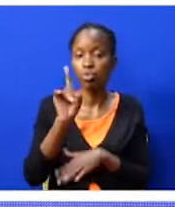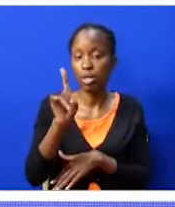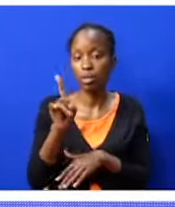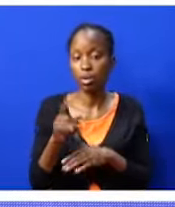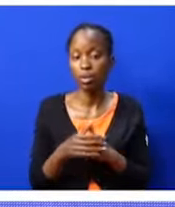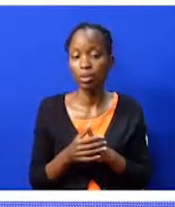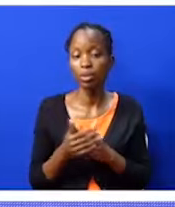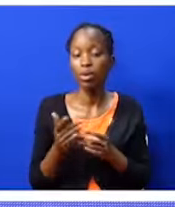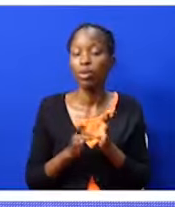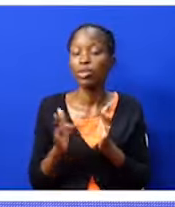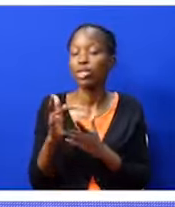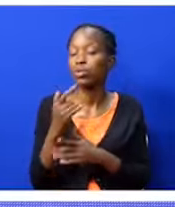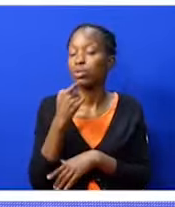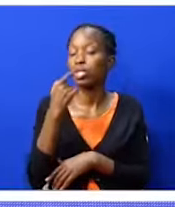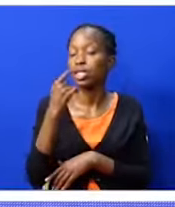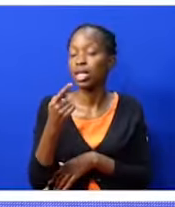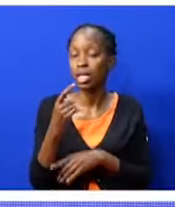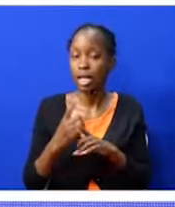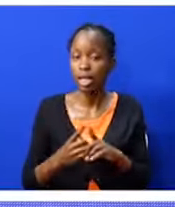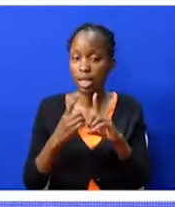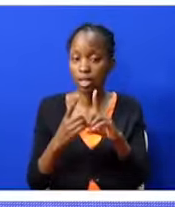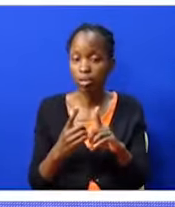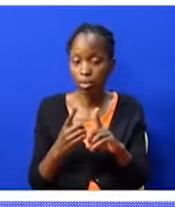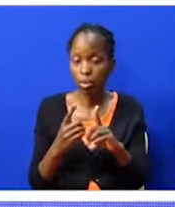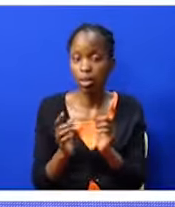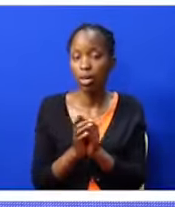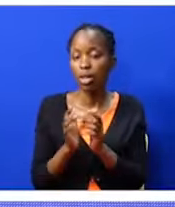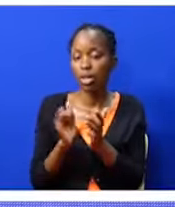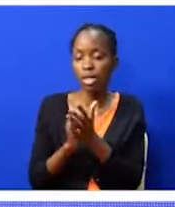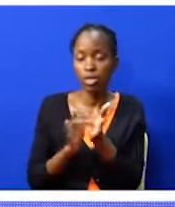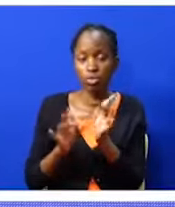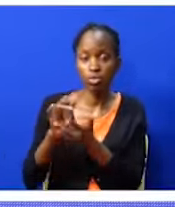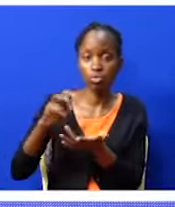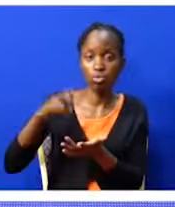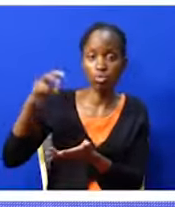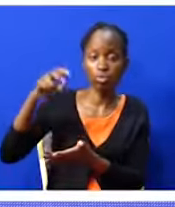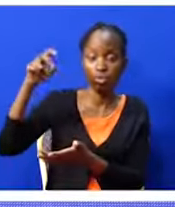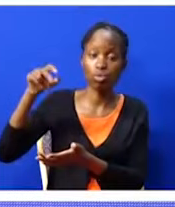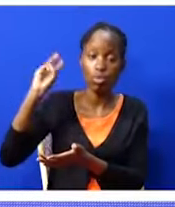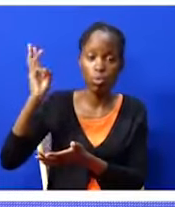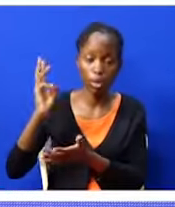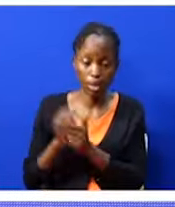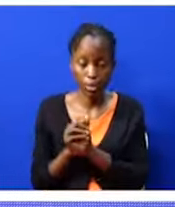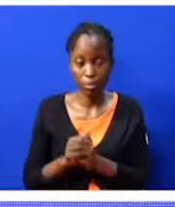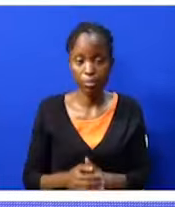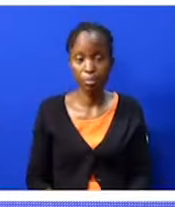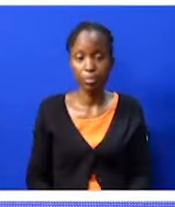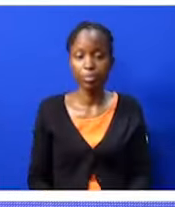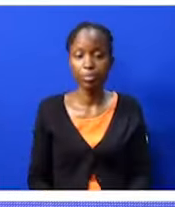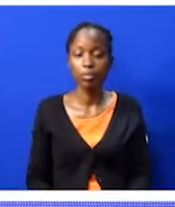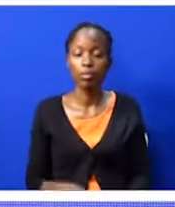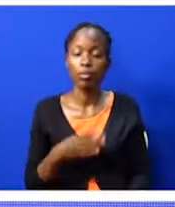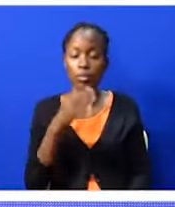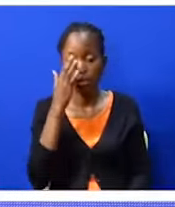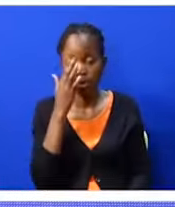Jesus was telling the disciples that he was leaving. He was going to leave them. I would like us to read